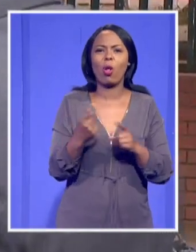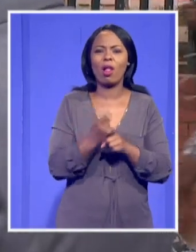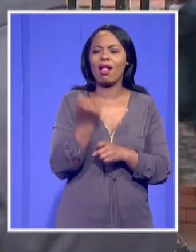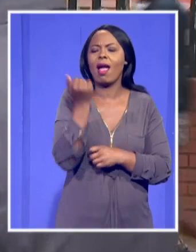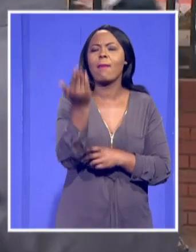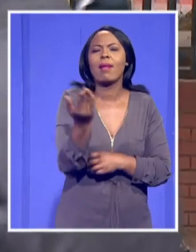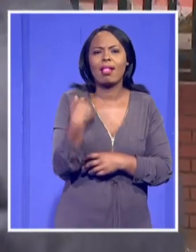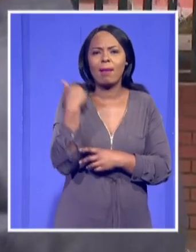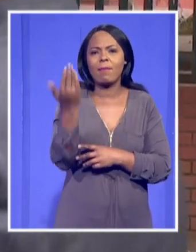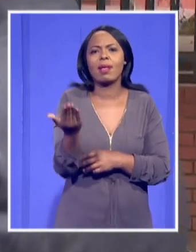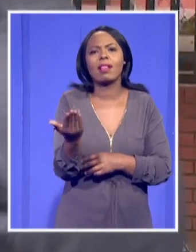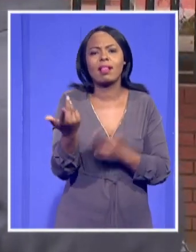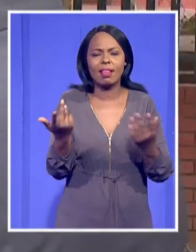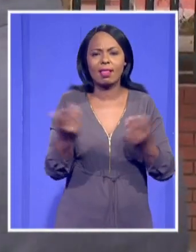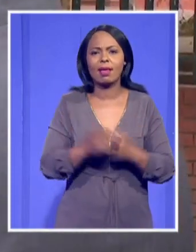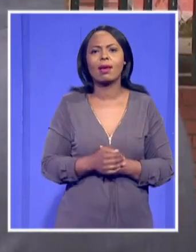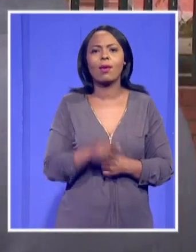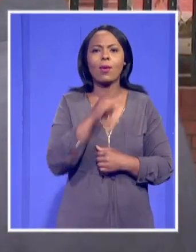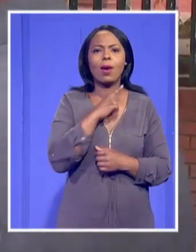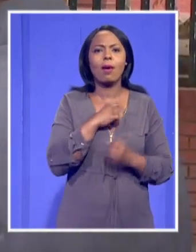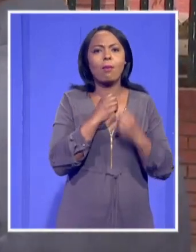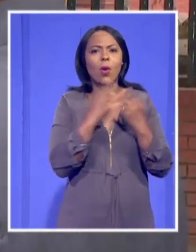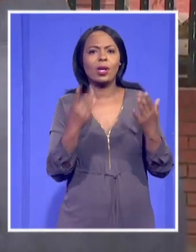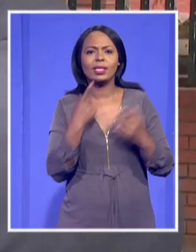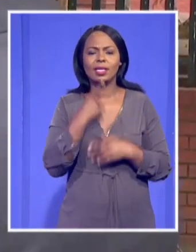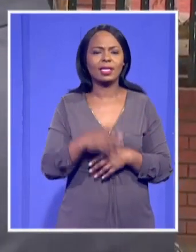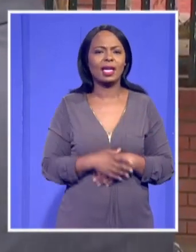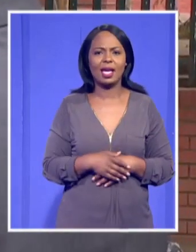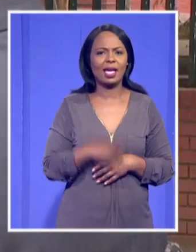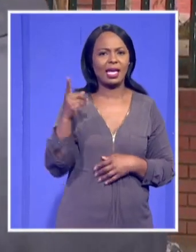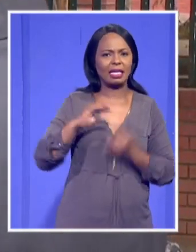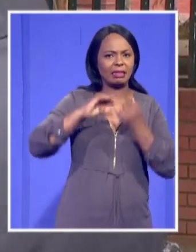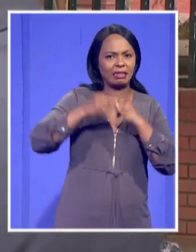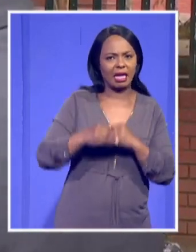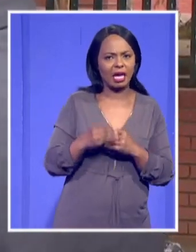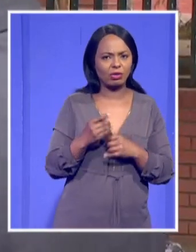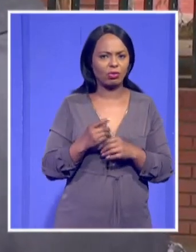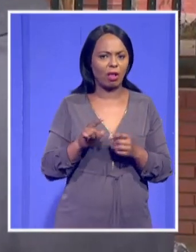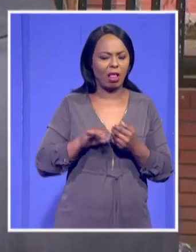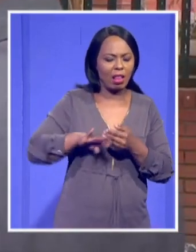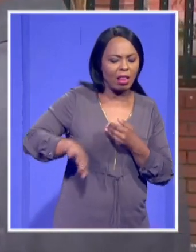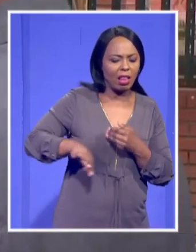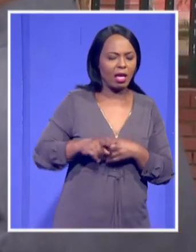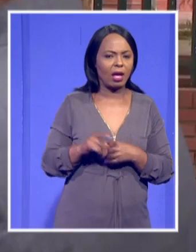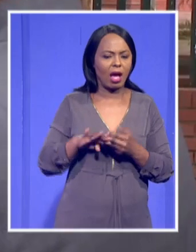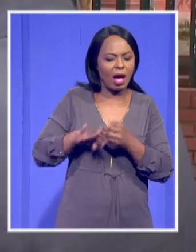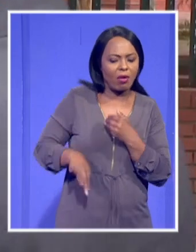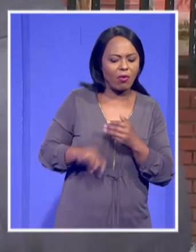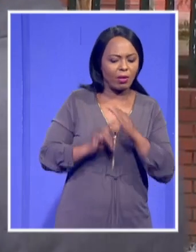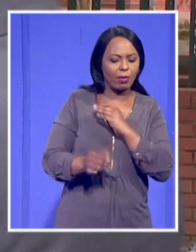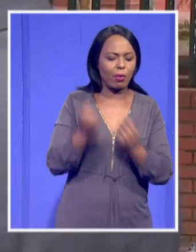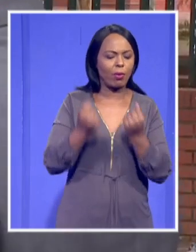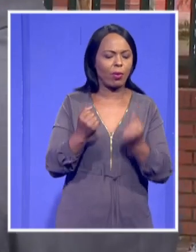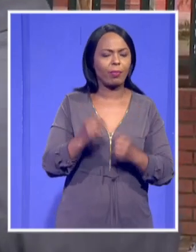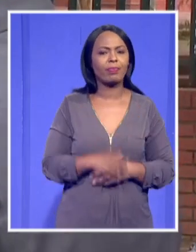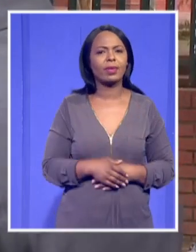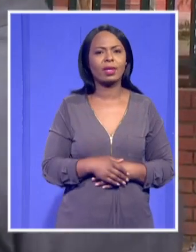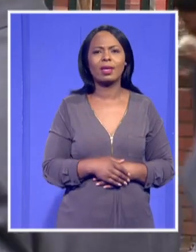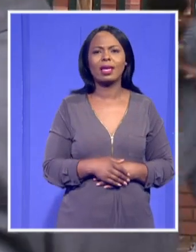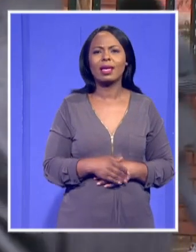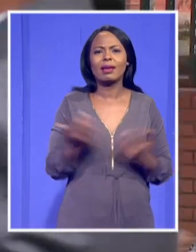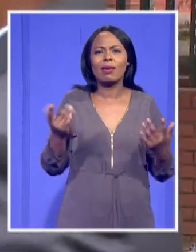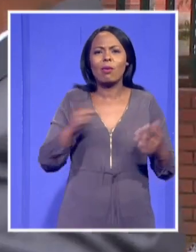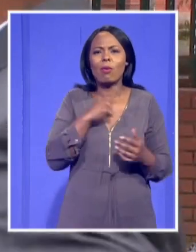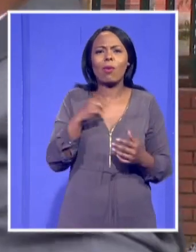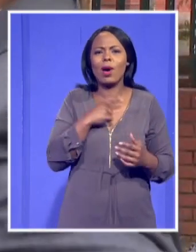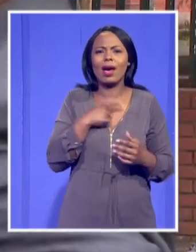a lot has been said about the Stalingrad tactics that the former president is accused of embarking upon. Why not just get this matter out of the